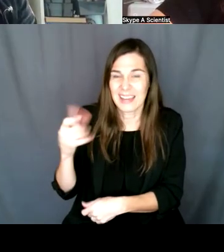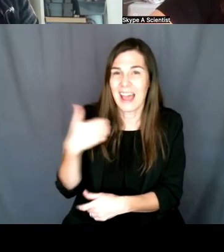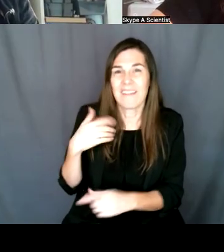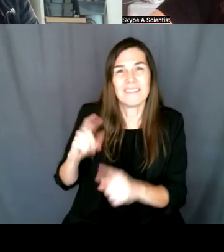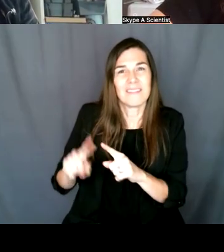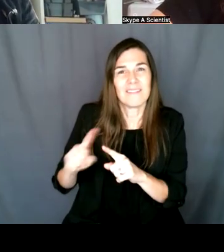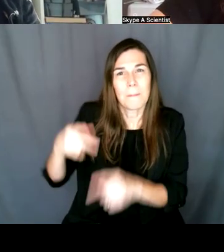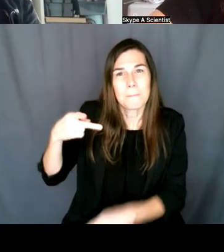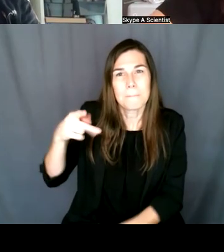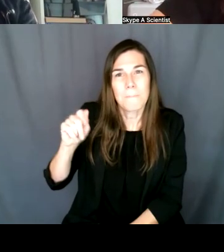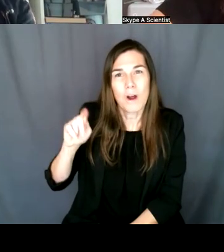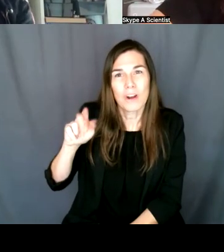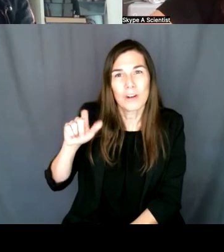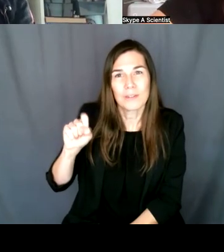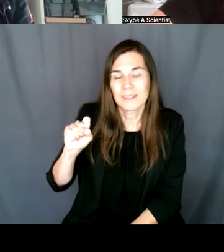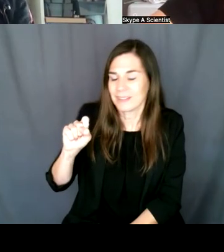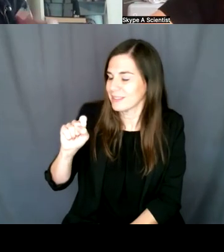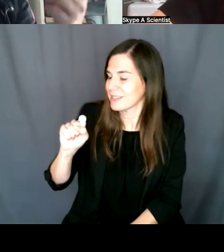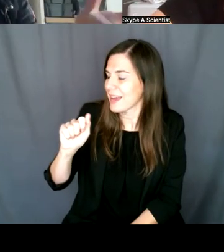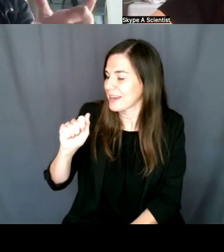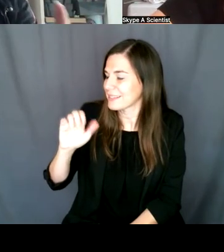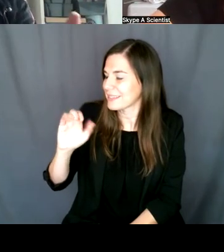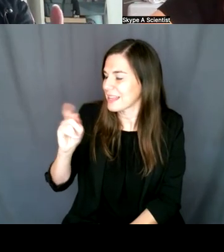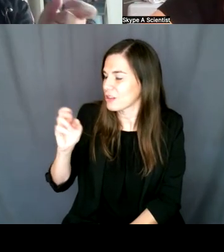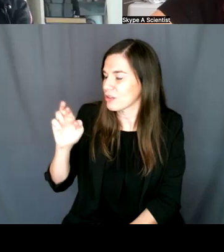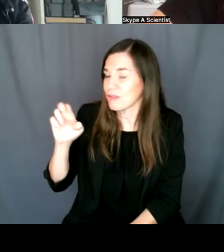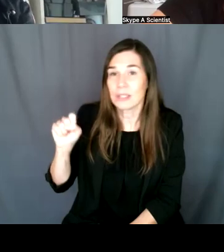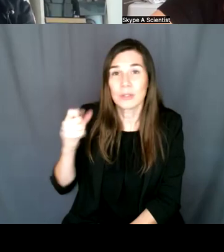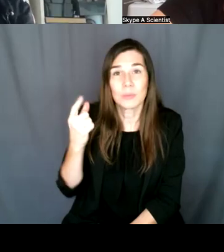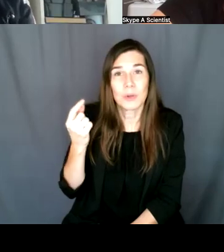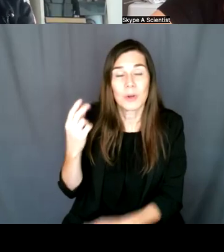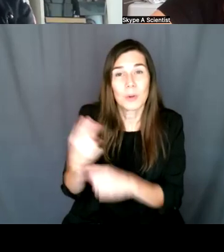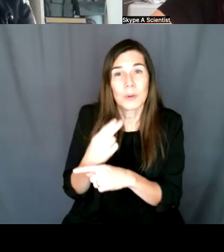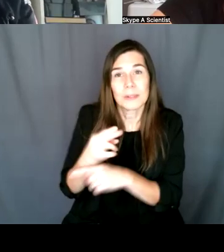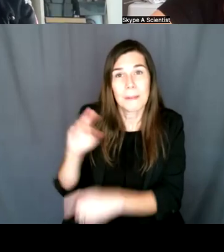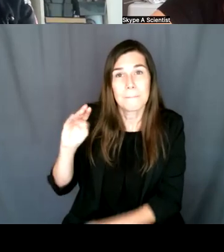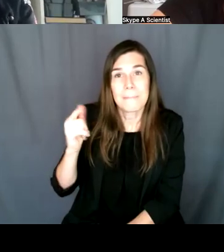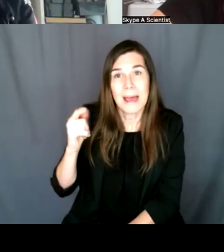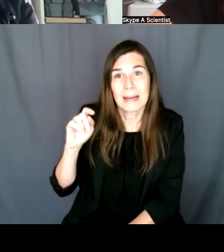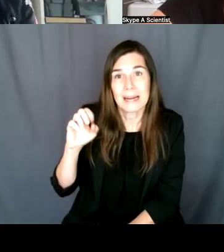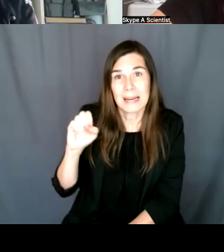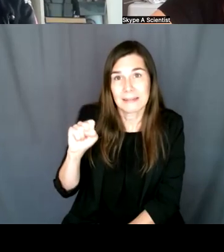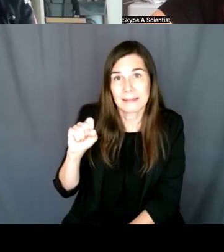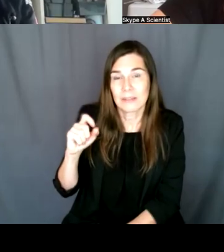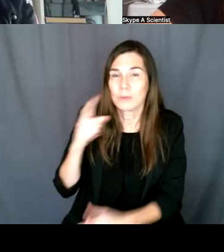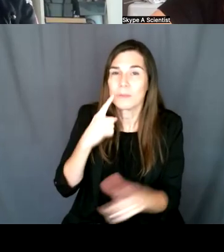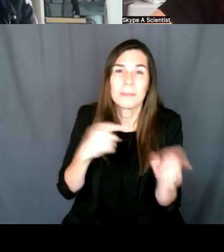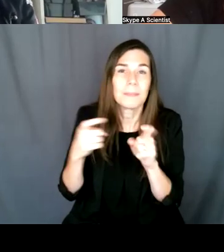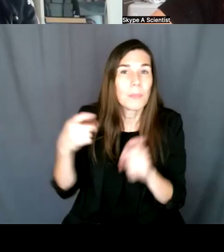US as well. What they do is they use magnets to speed up protons,